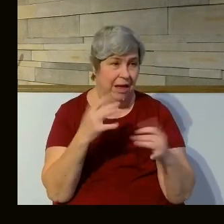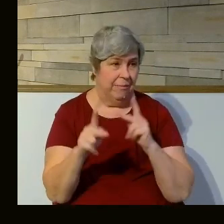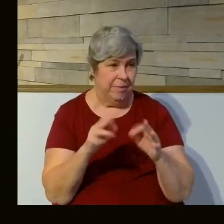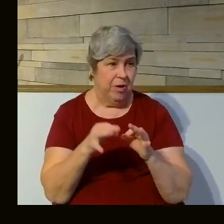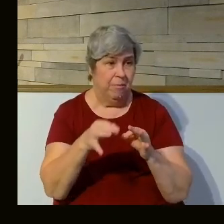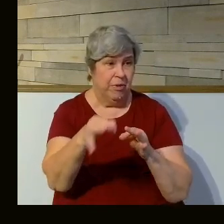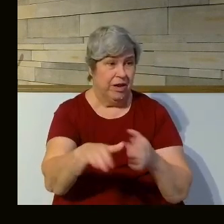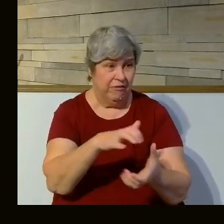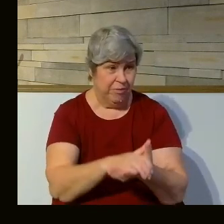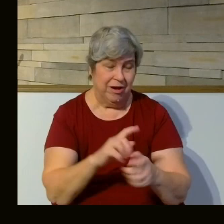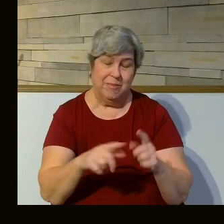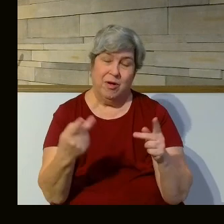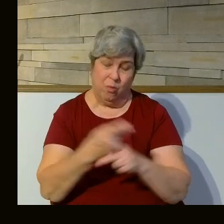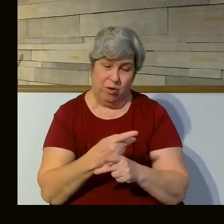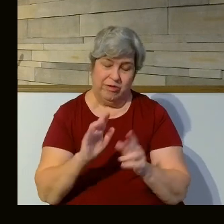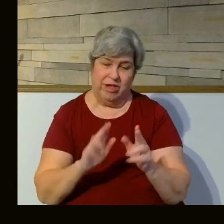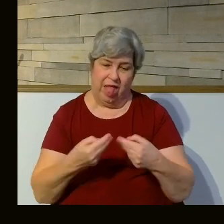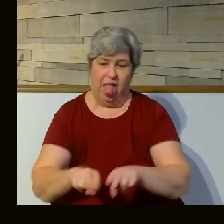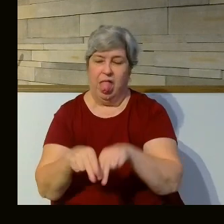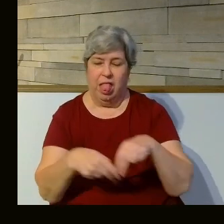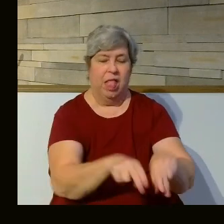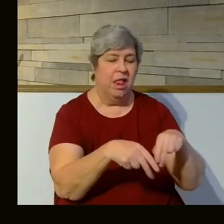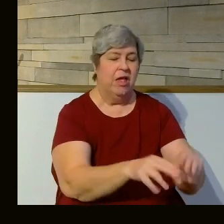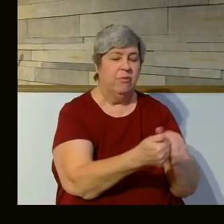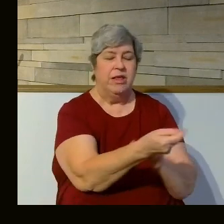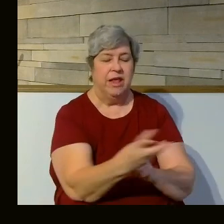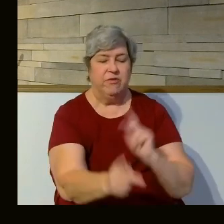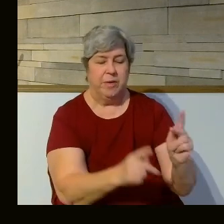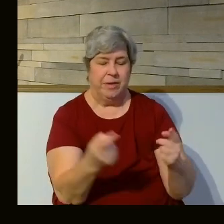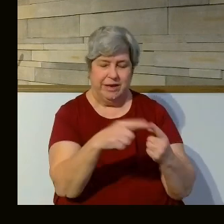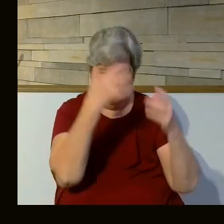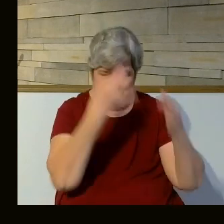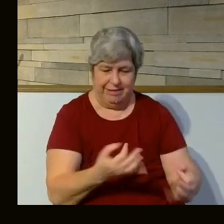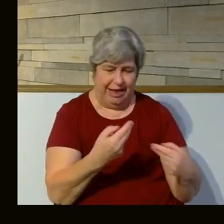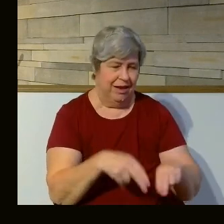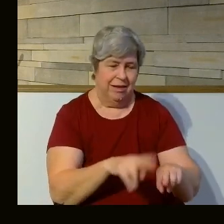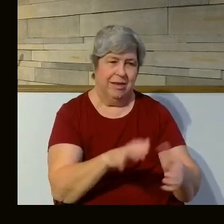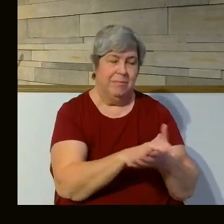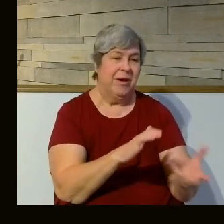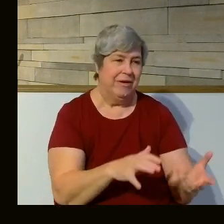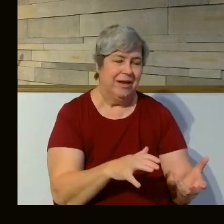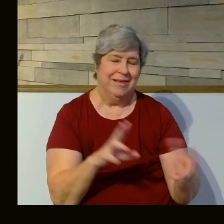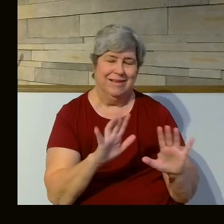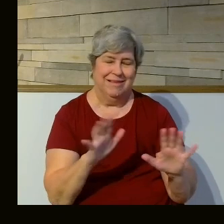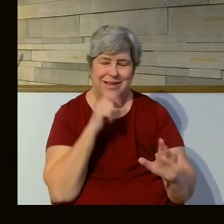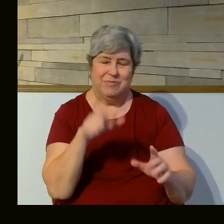thing is that they're living together with several different people. Until they get married. That's not what's supposed to happen.